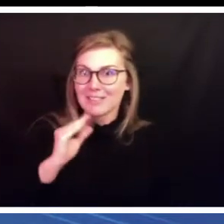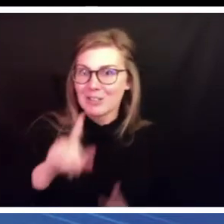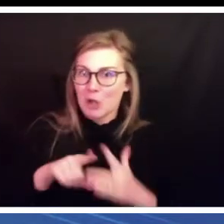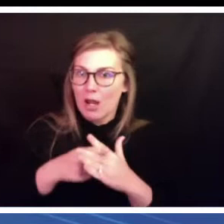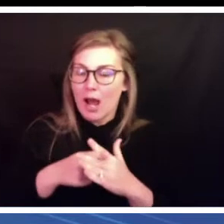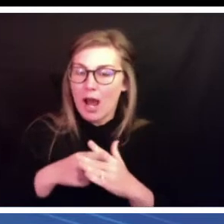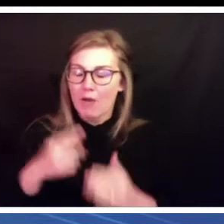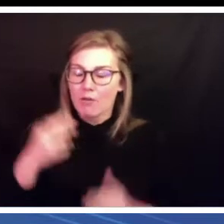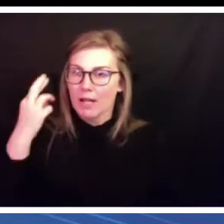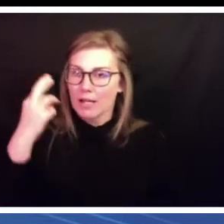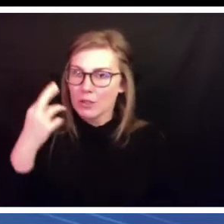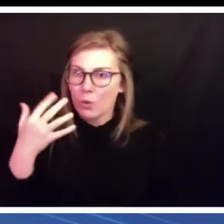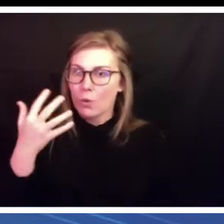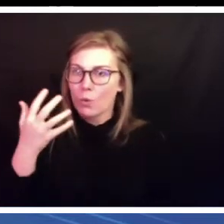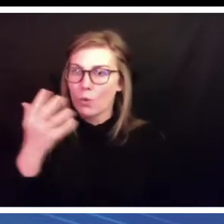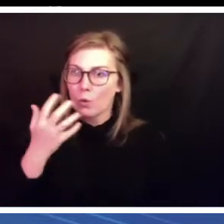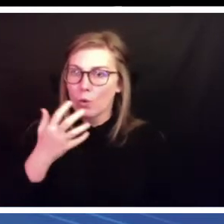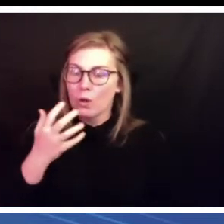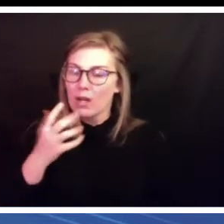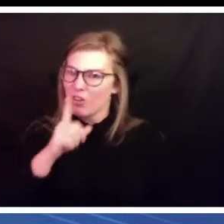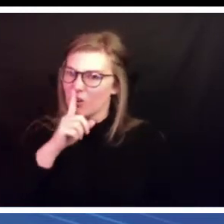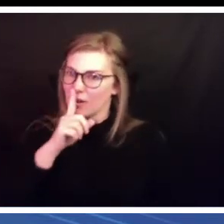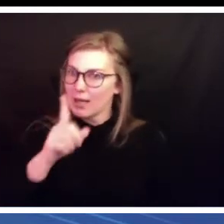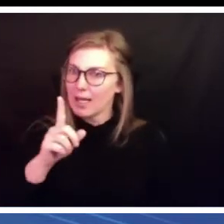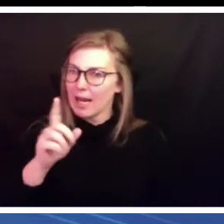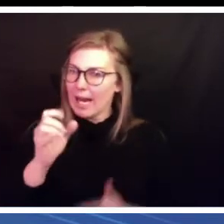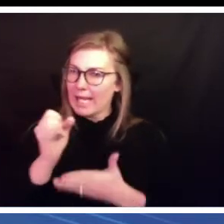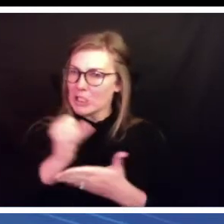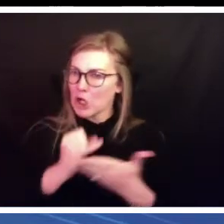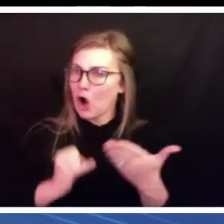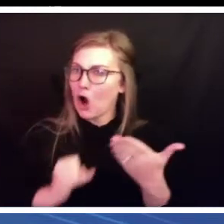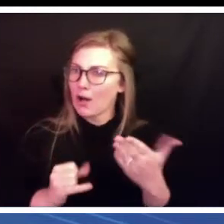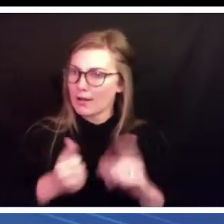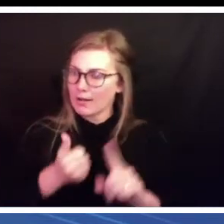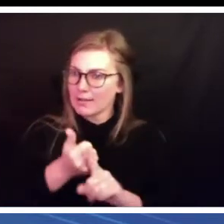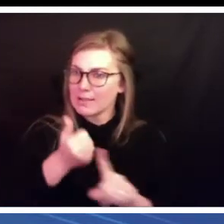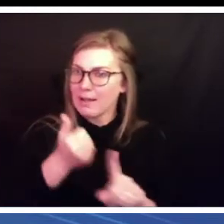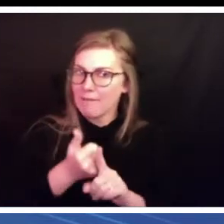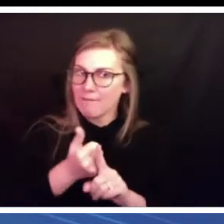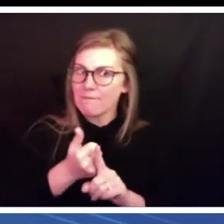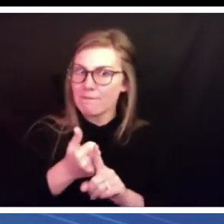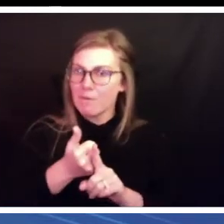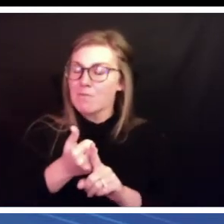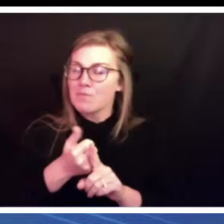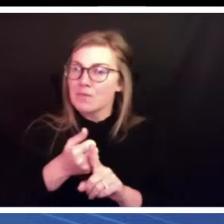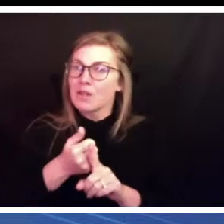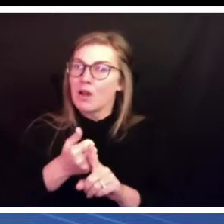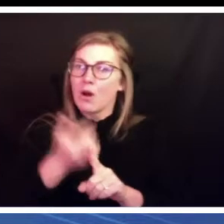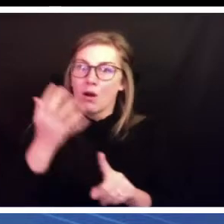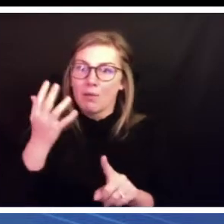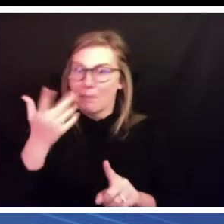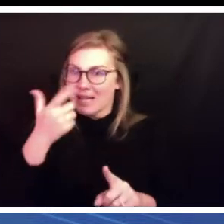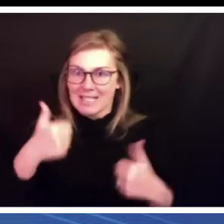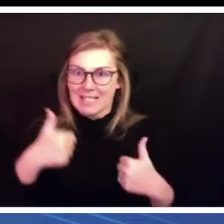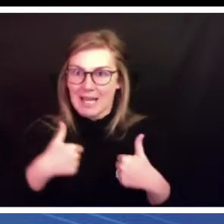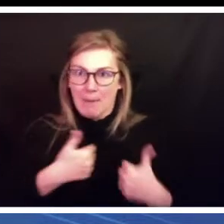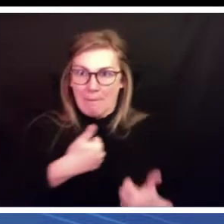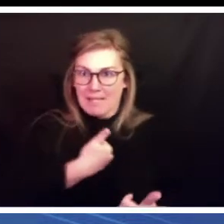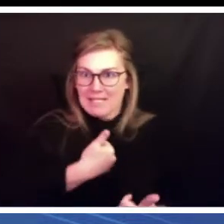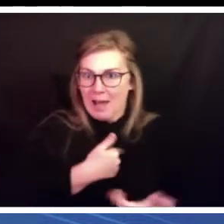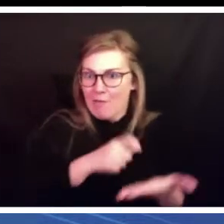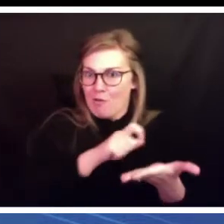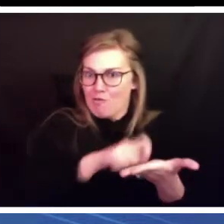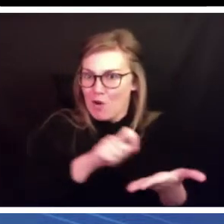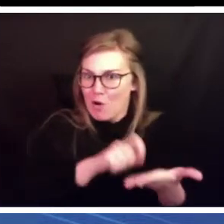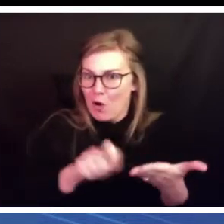you line up 10 different people to watch the same clip and, um, to, you know, to write audio description for it. And they're going to, they're going to write